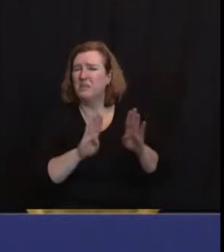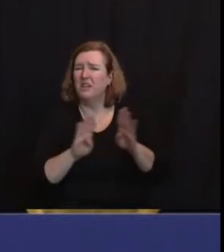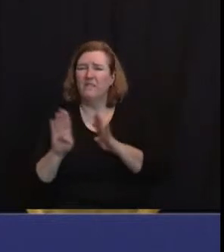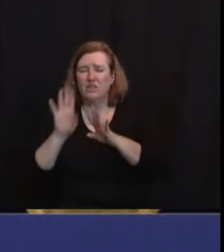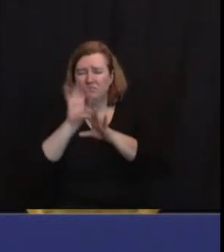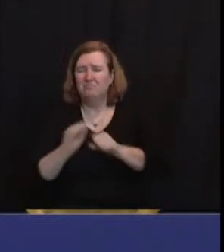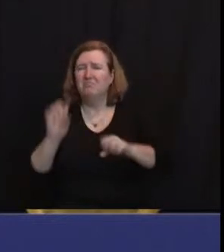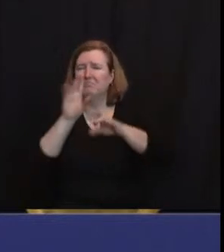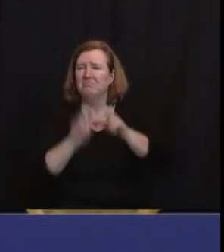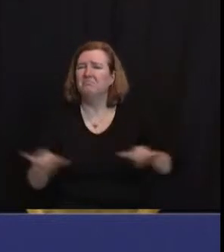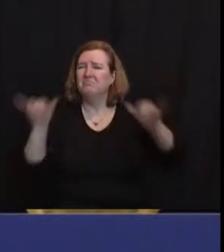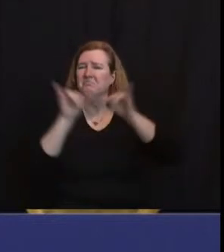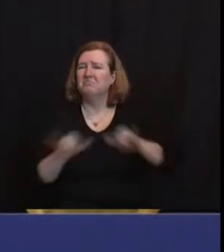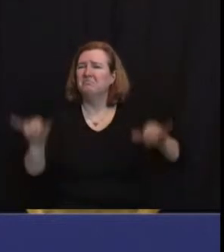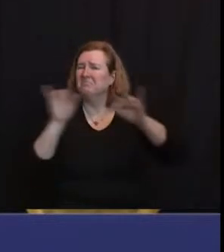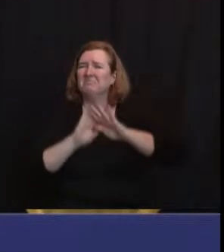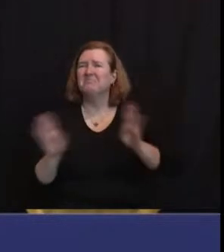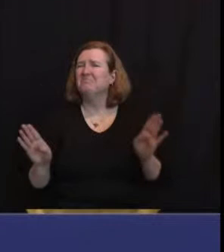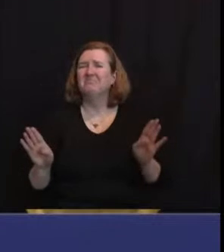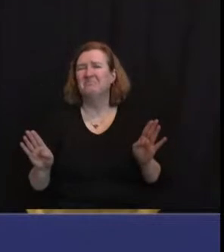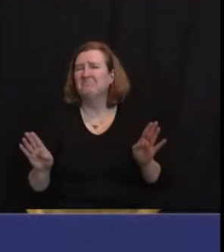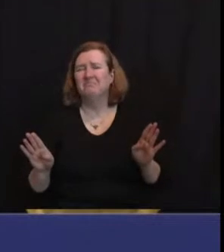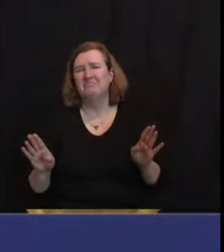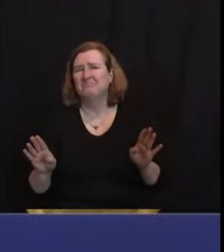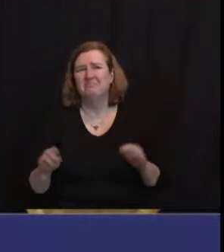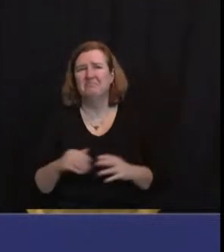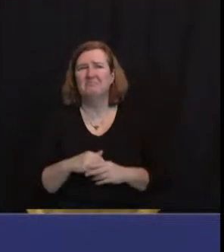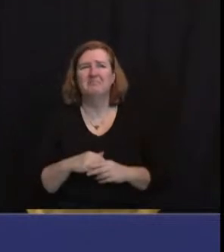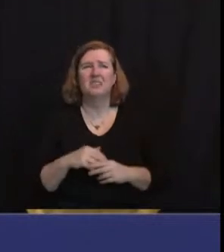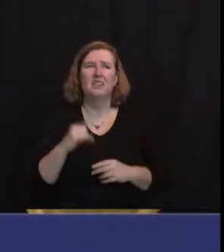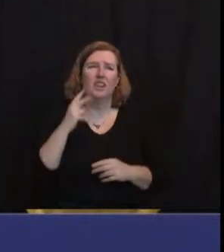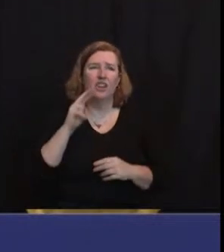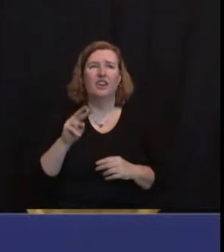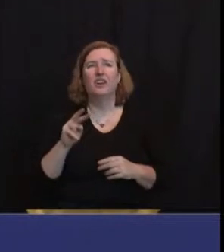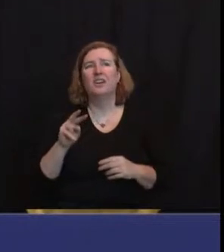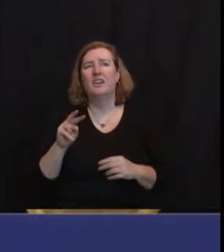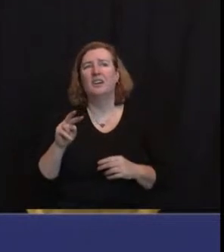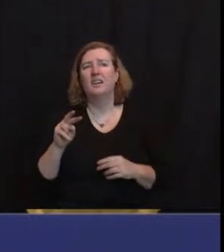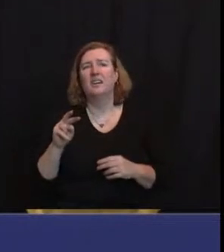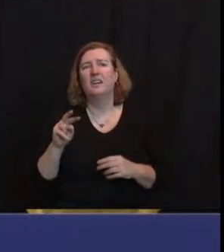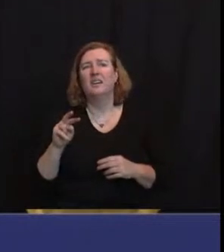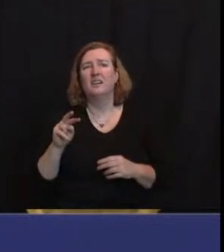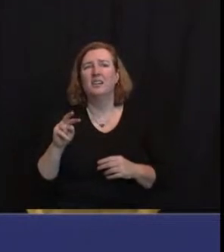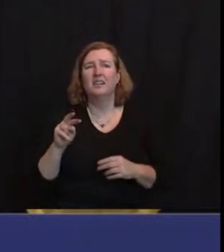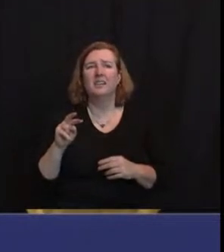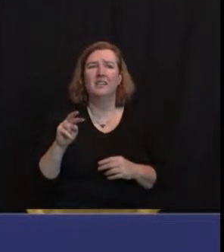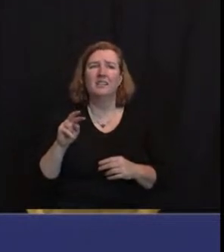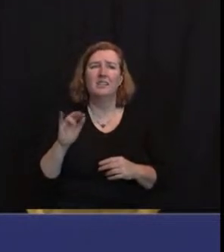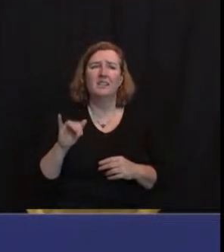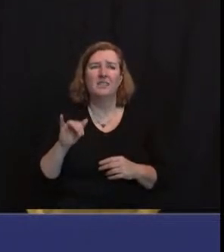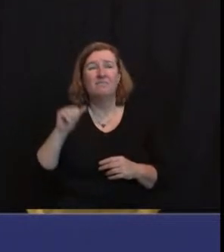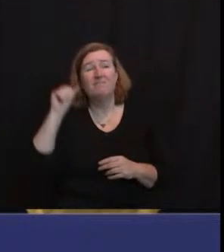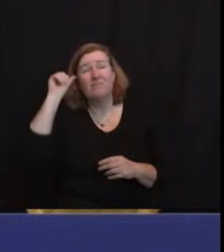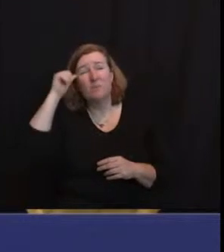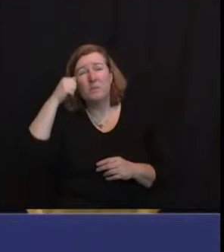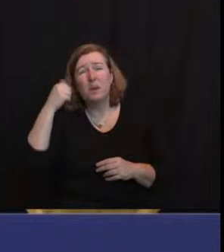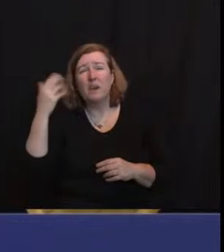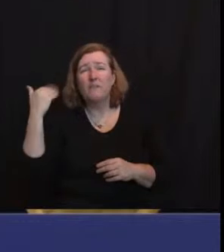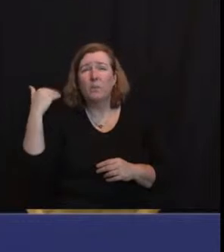one shots that you can track down? Look at the settlement of the tobacco litigation and what we did